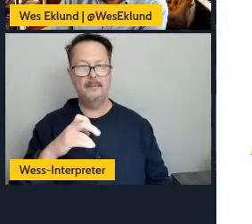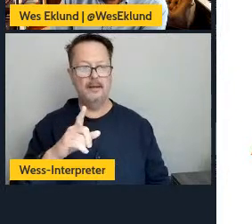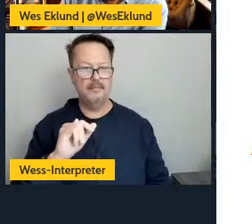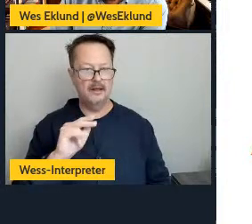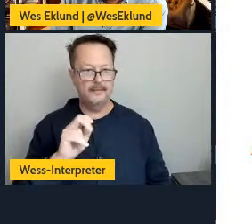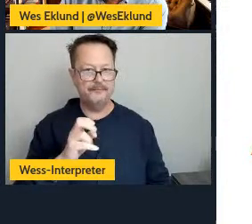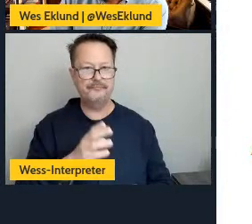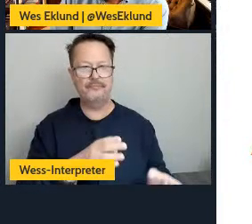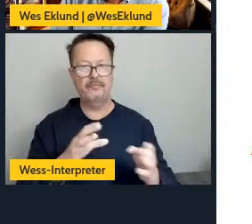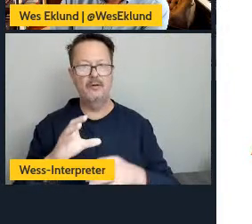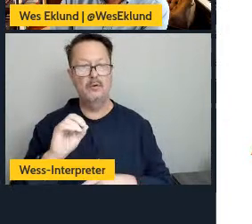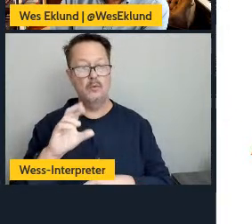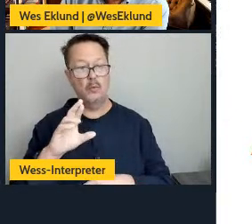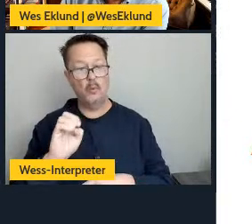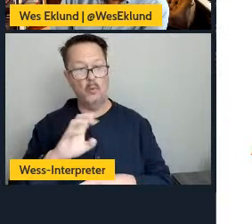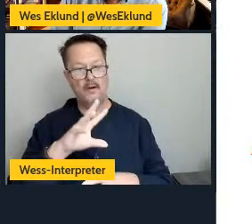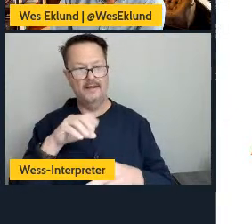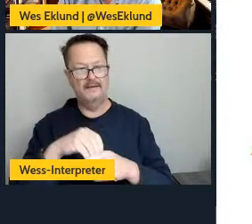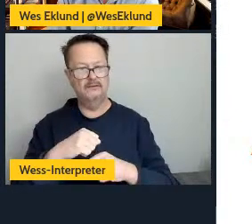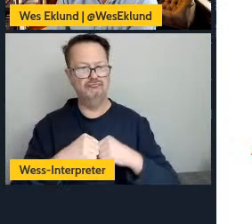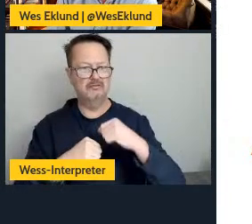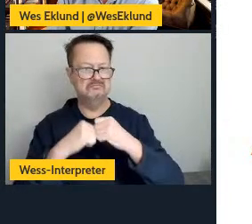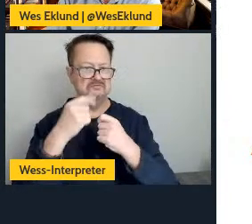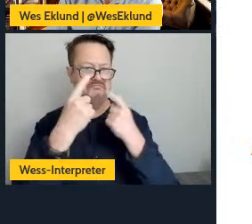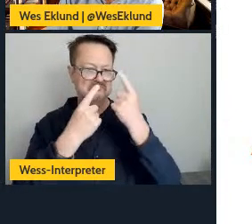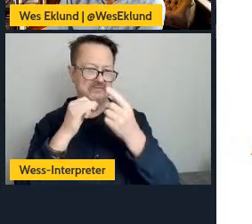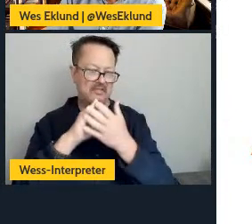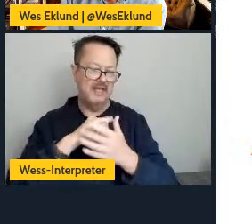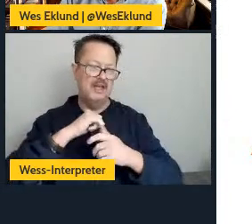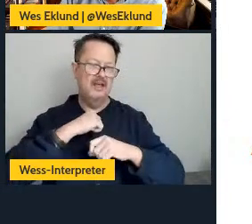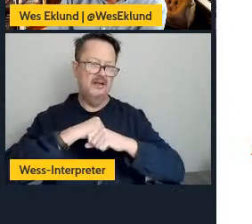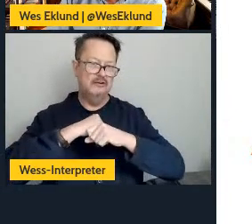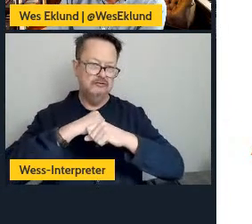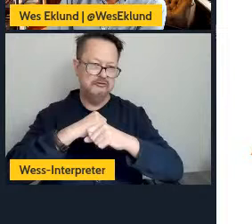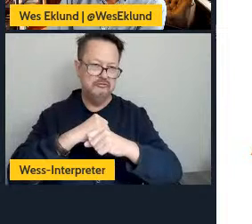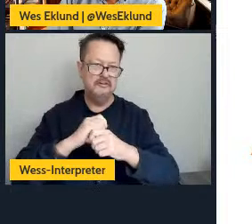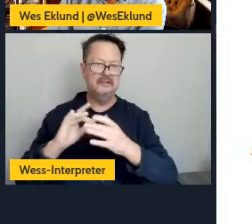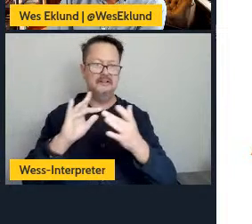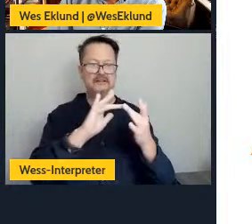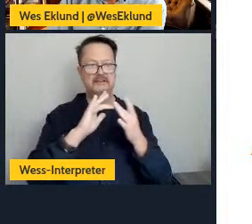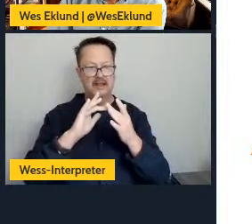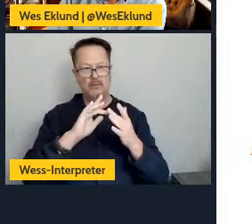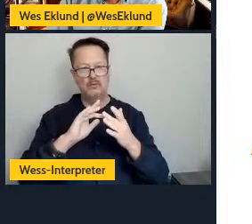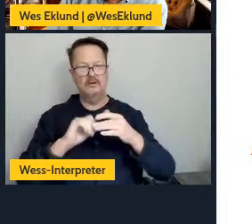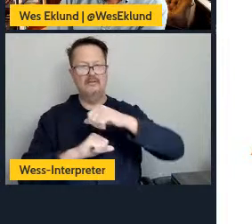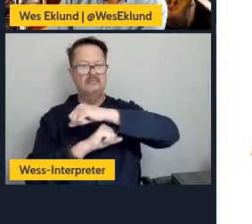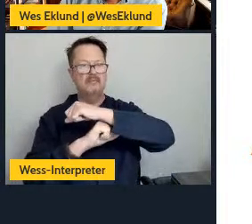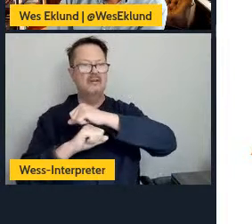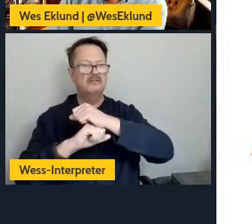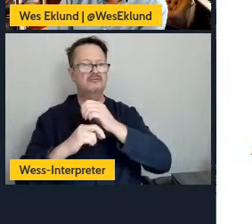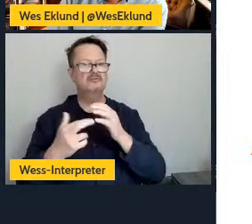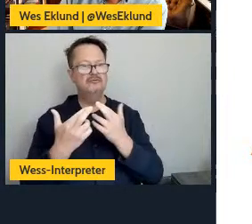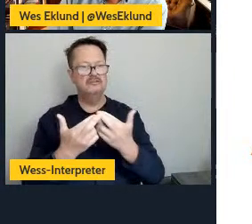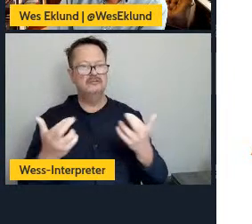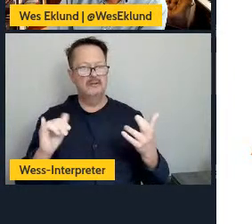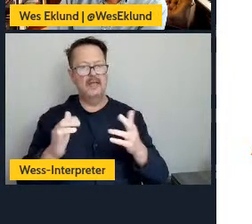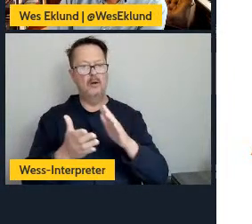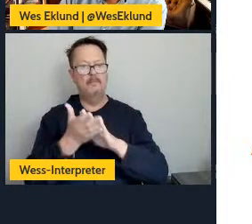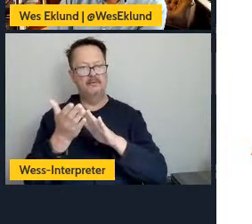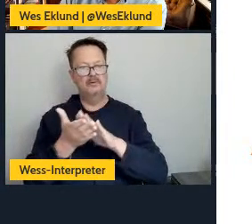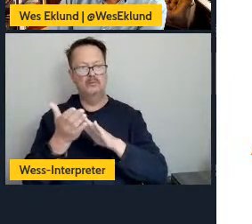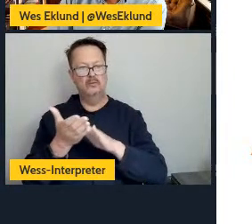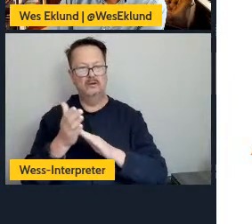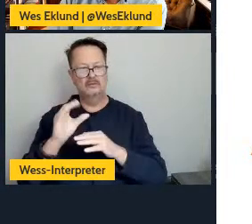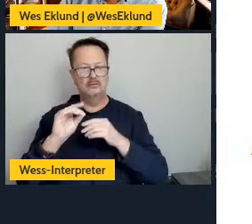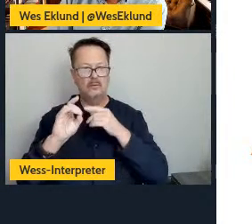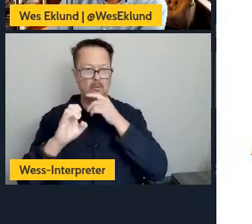Core infrastructure, you could consider that security and networking based resources. Those would get run on a code pipeline